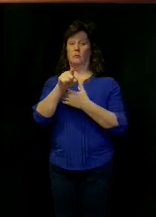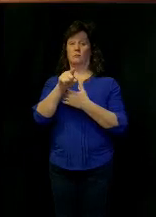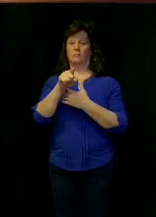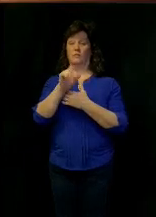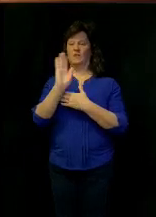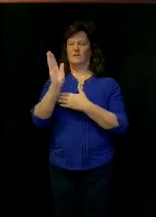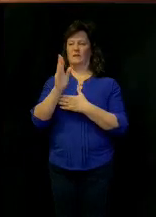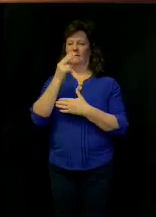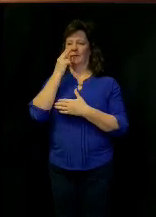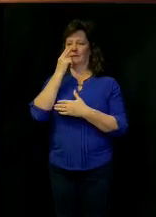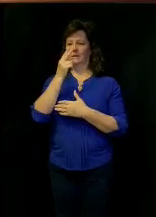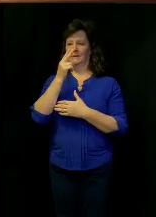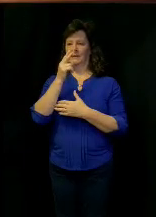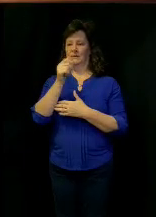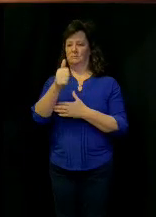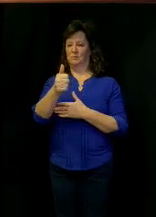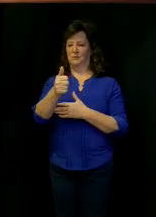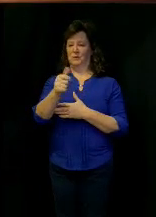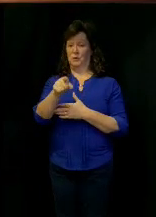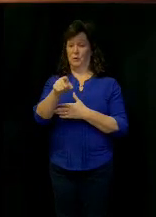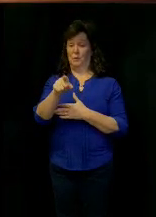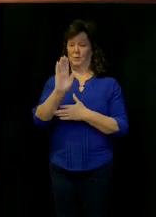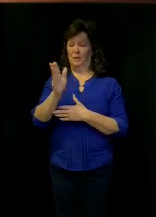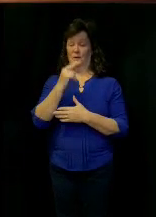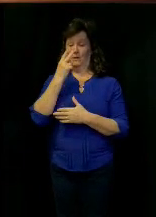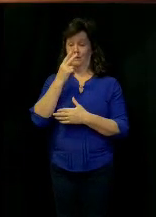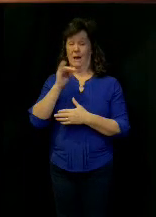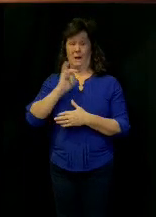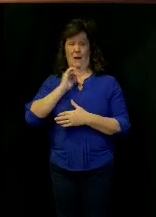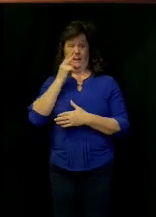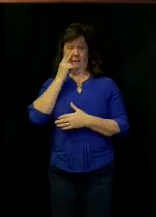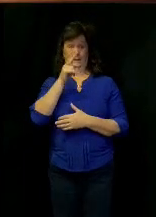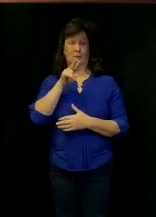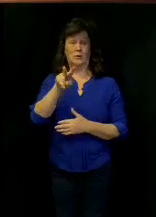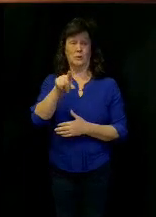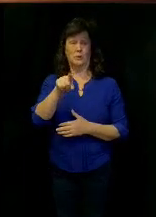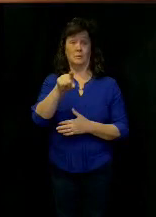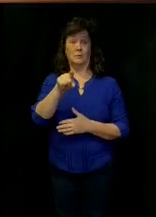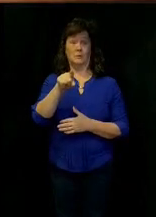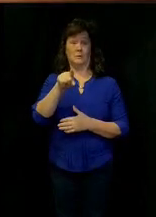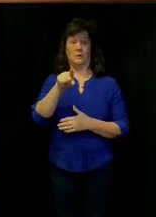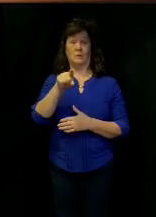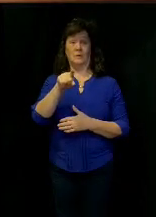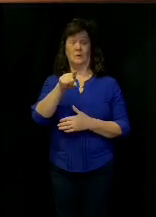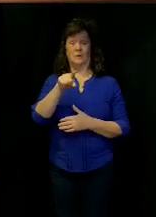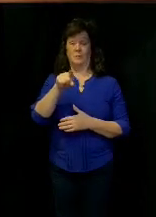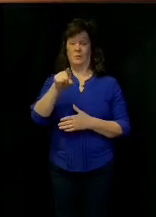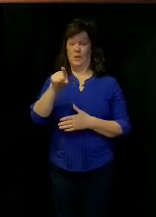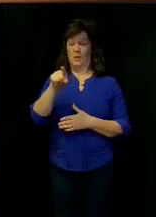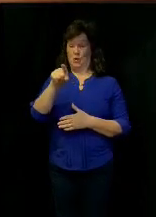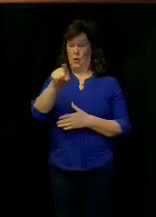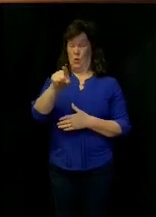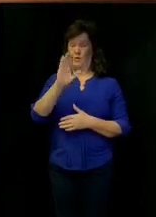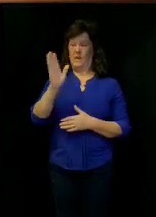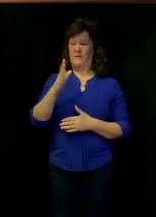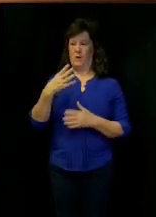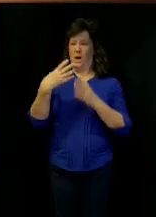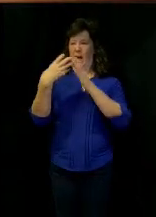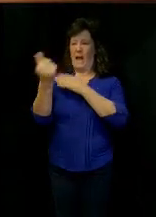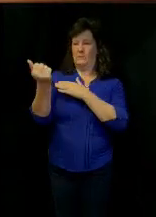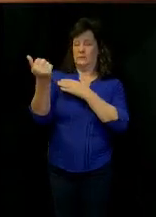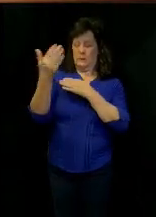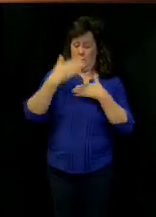You have never seen you. I see you, but you've never actually got outside of your body and looked at